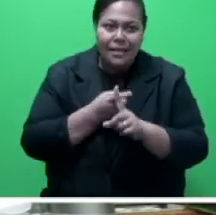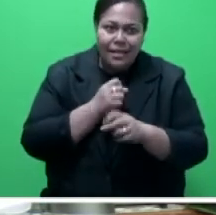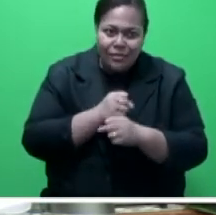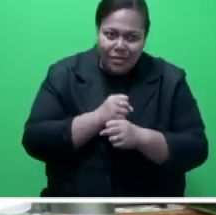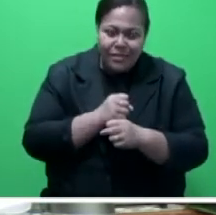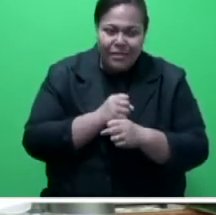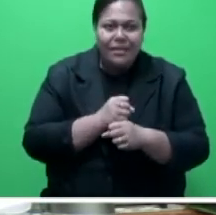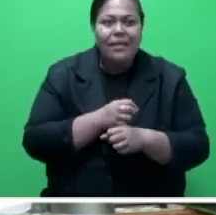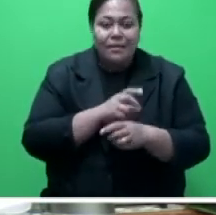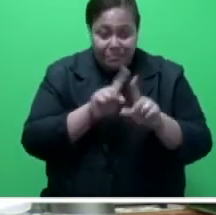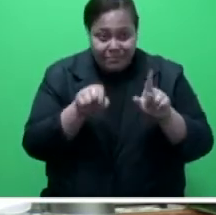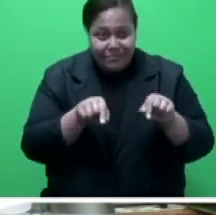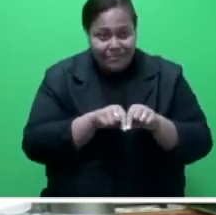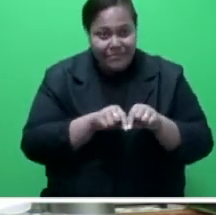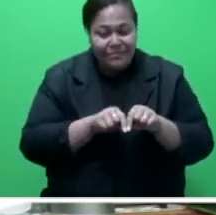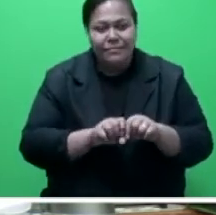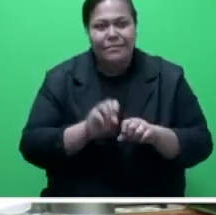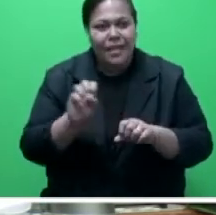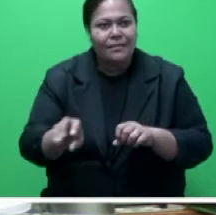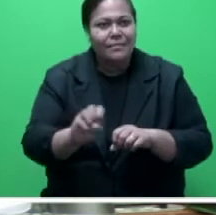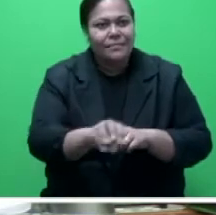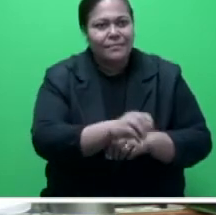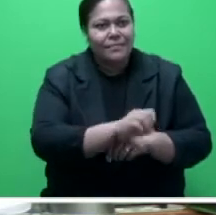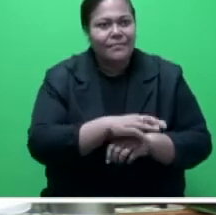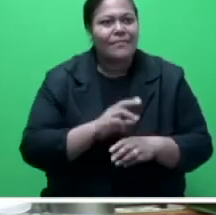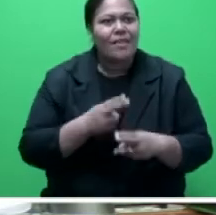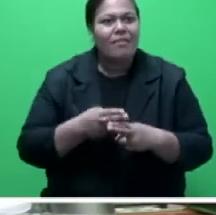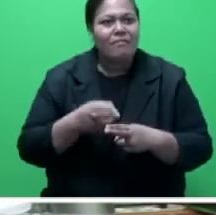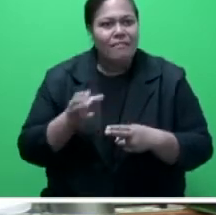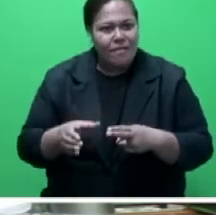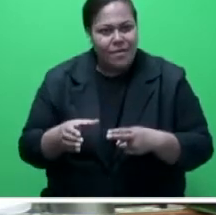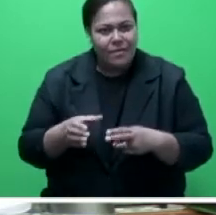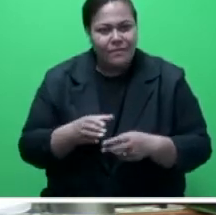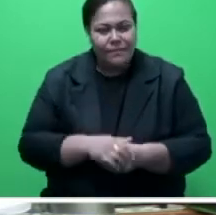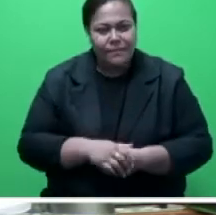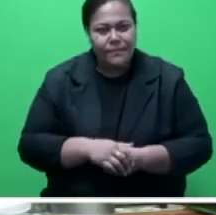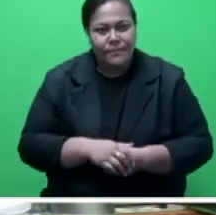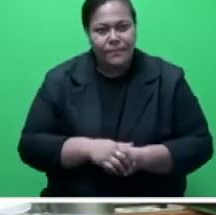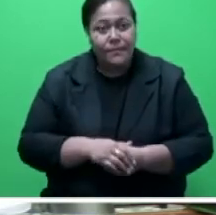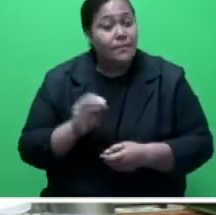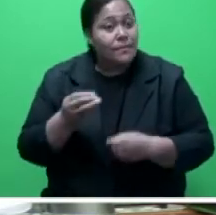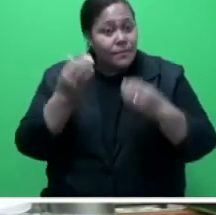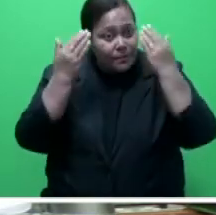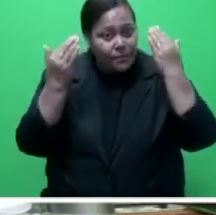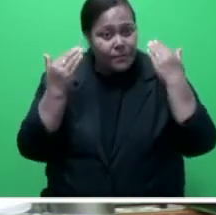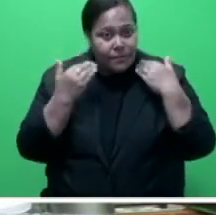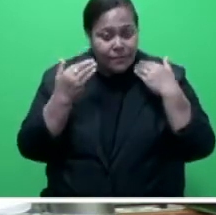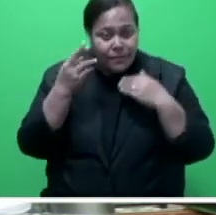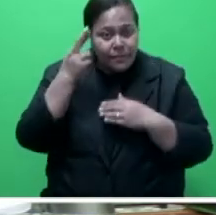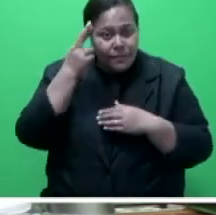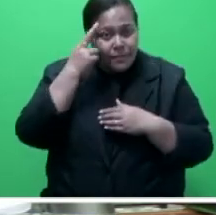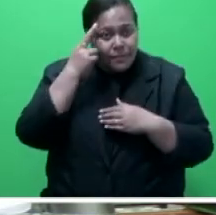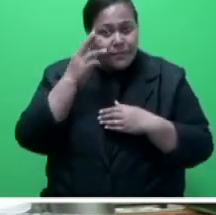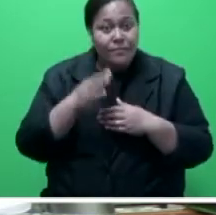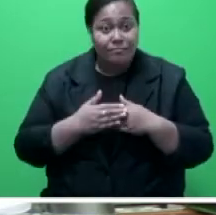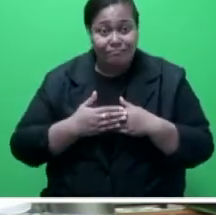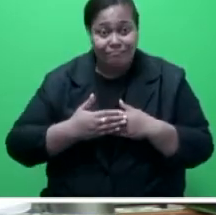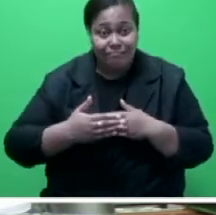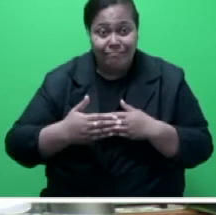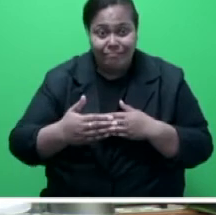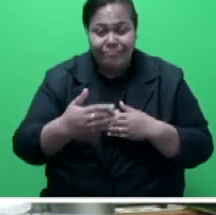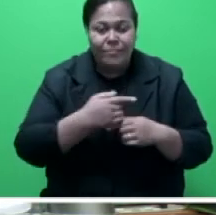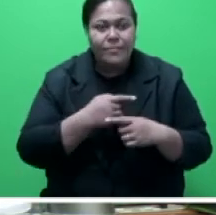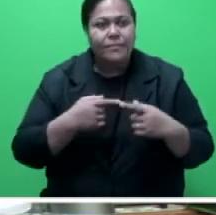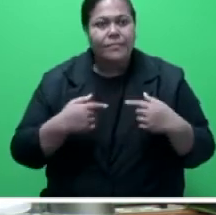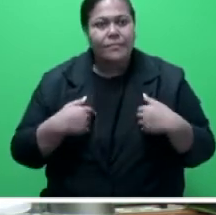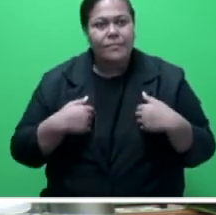out to farmers in centralized locations where they will come and pick it up. So, Mr. Speaker, in the longer run, we will end up reducing the